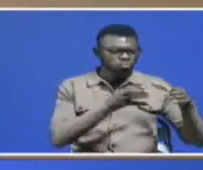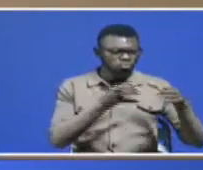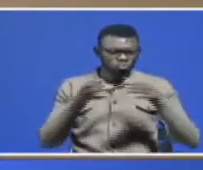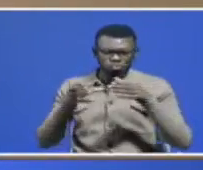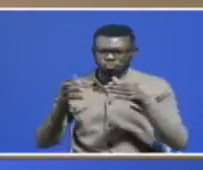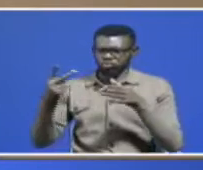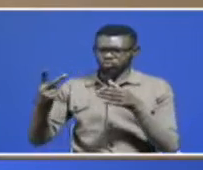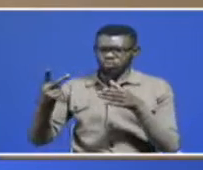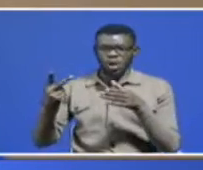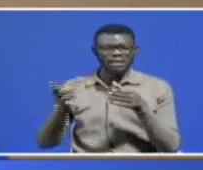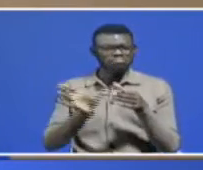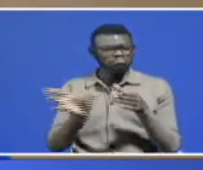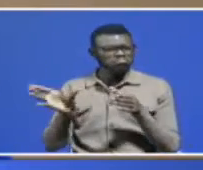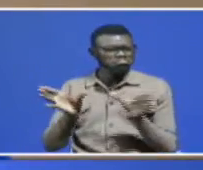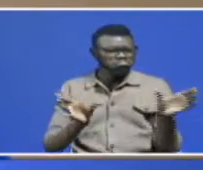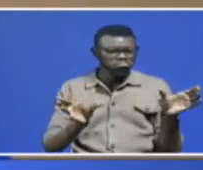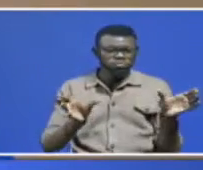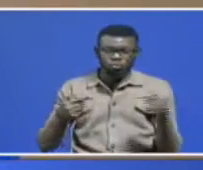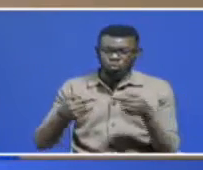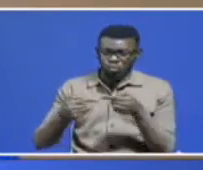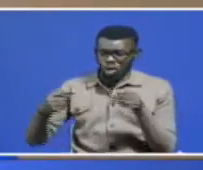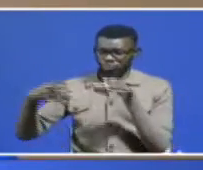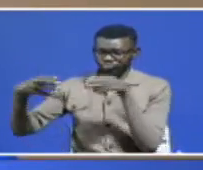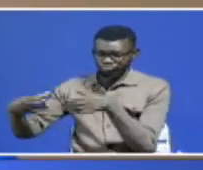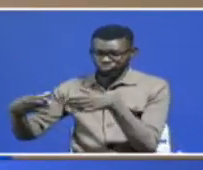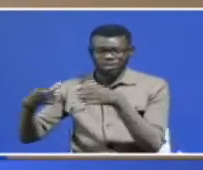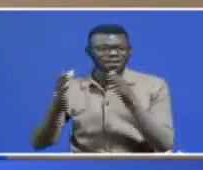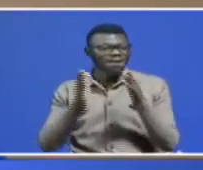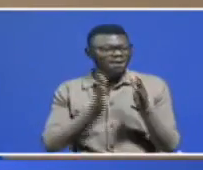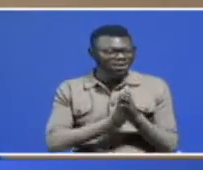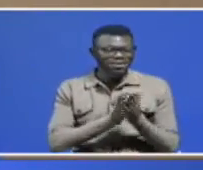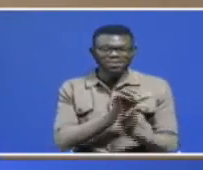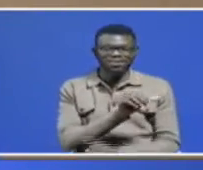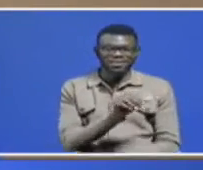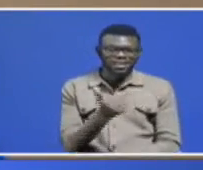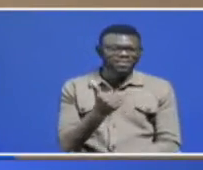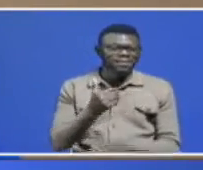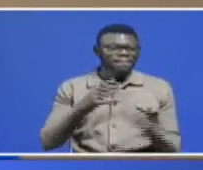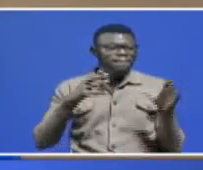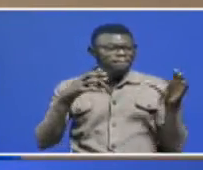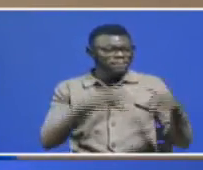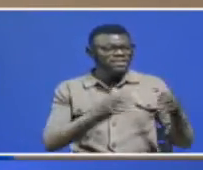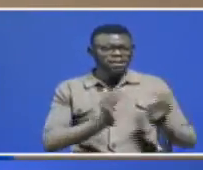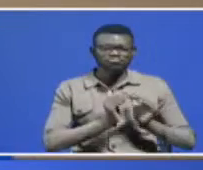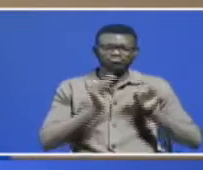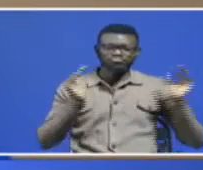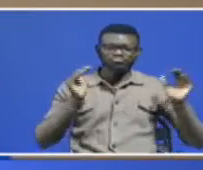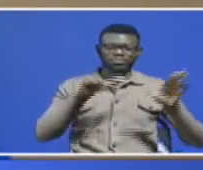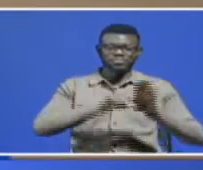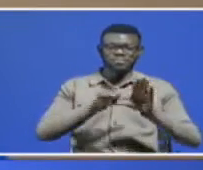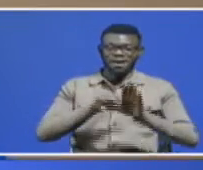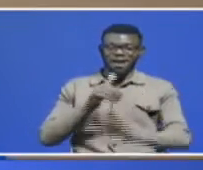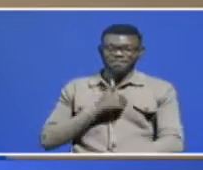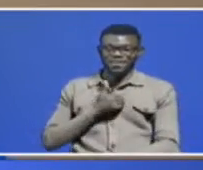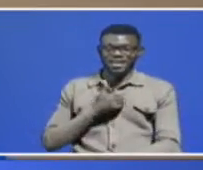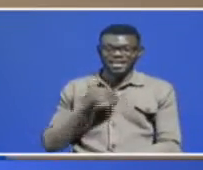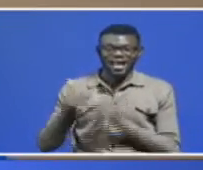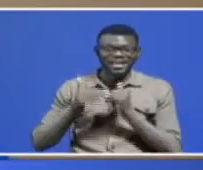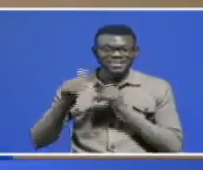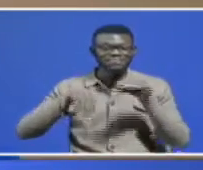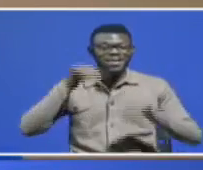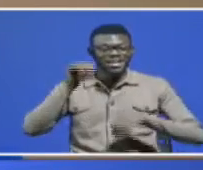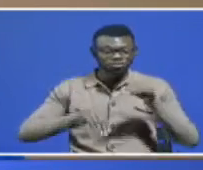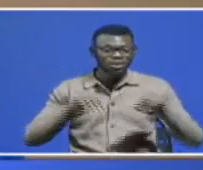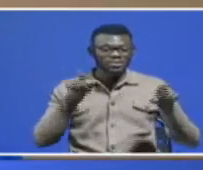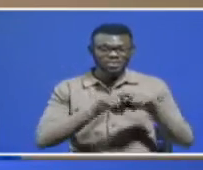the opposition and the majority. When you look at the opposition and the majority, that will still occur in the next general